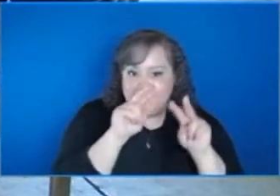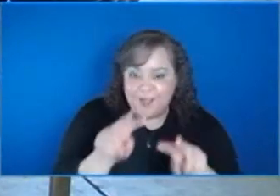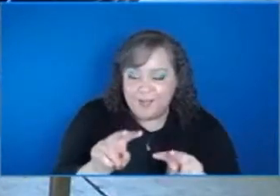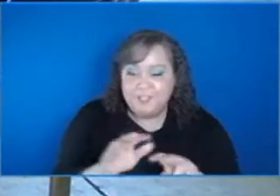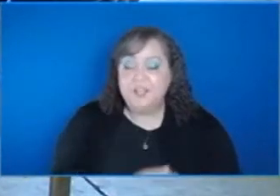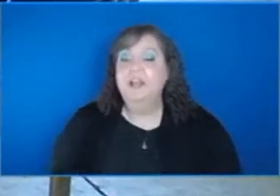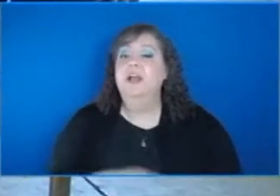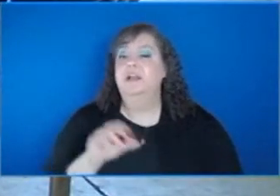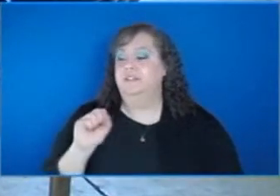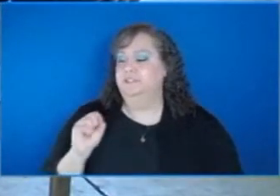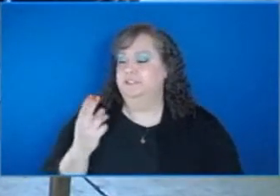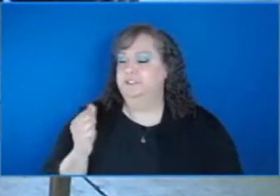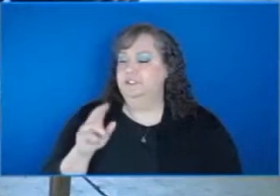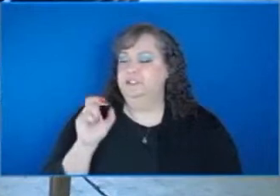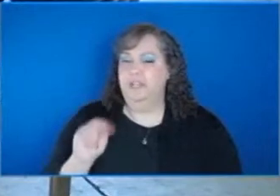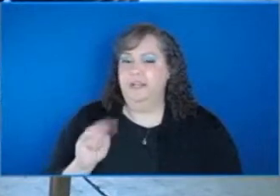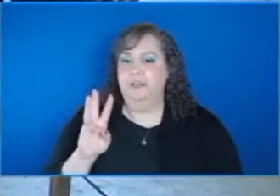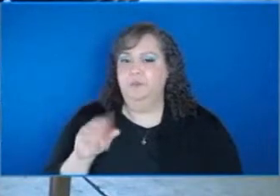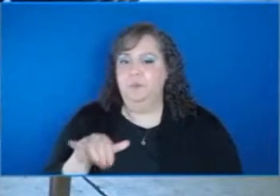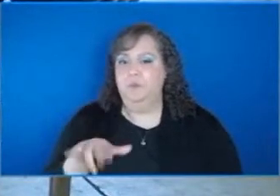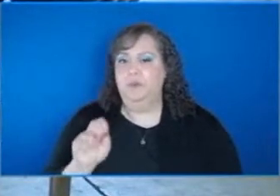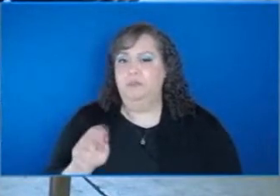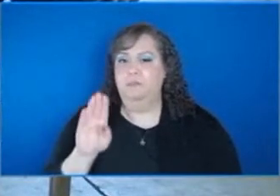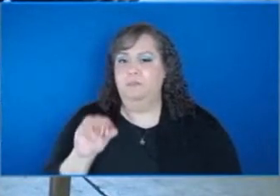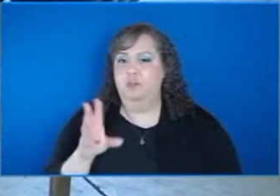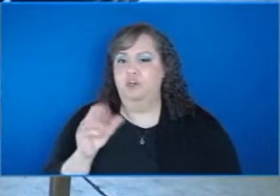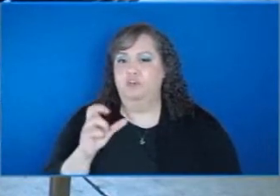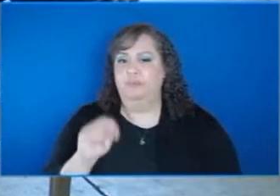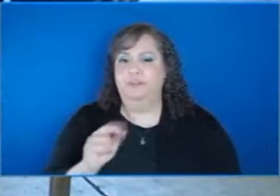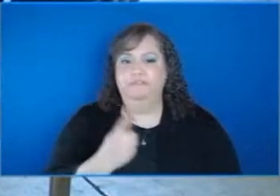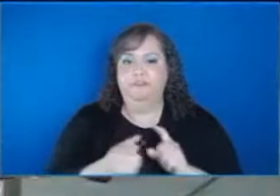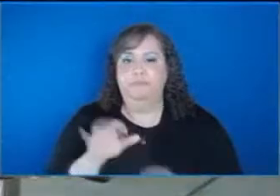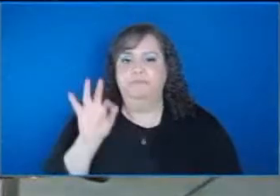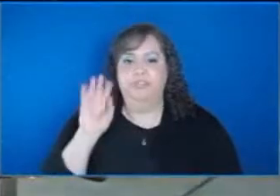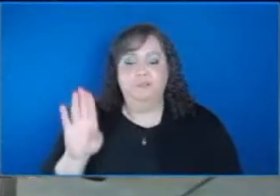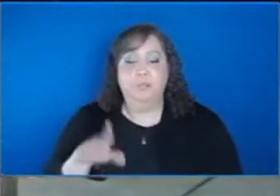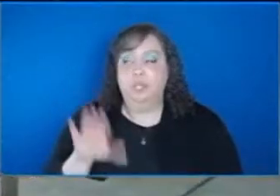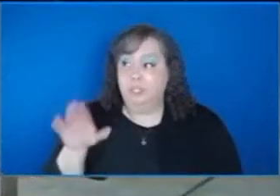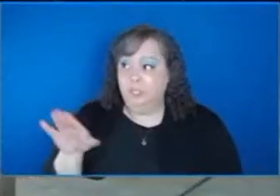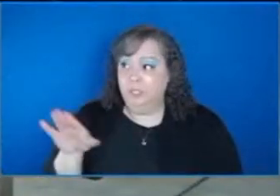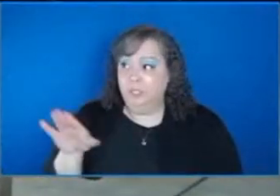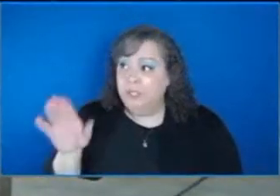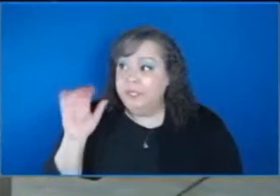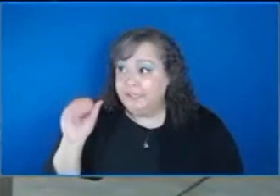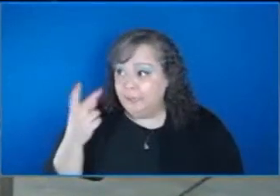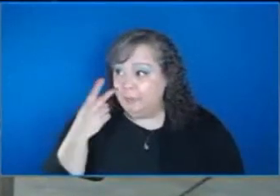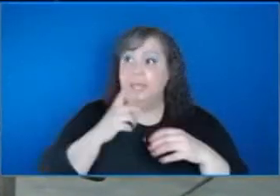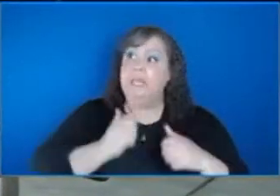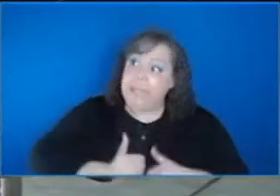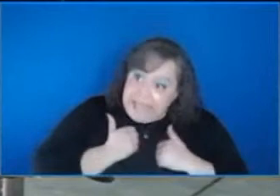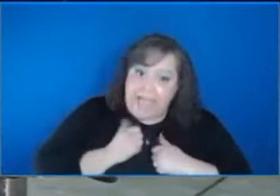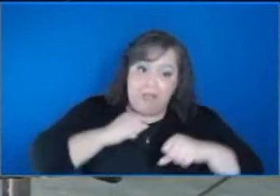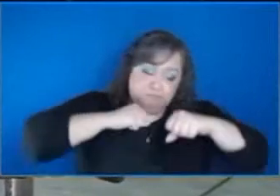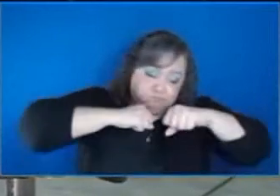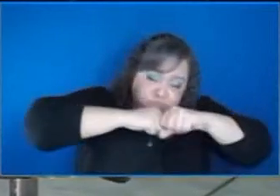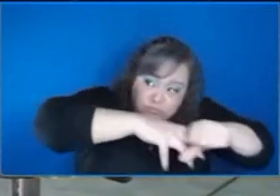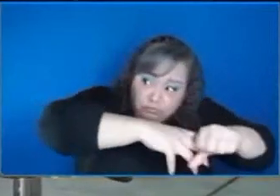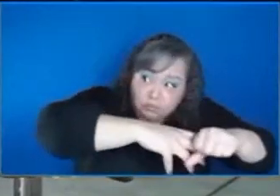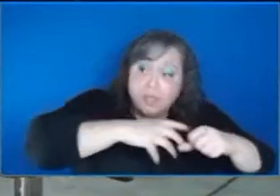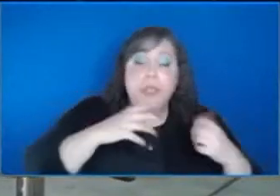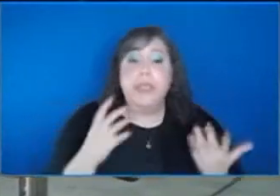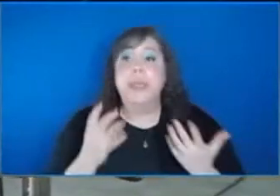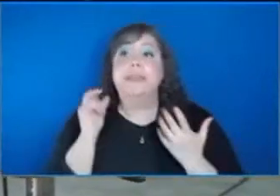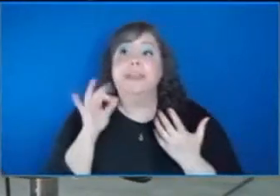Bowman on Facebook. Ooh, will we get to see it crash live? And would we be able to see it with the naked eye by looking